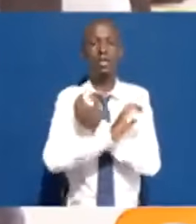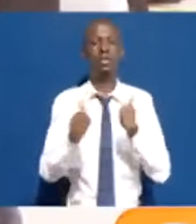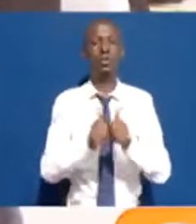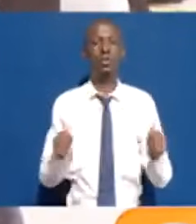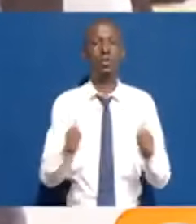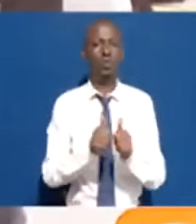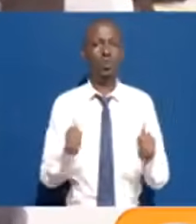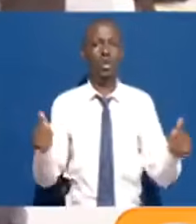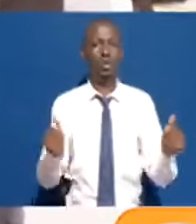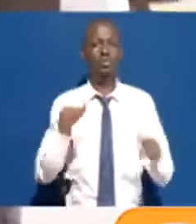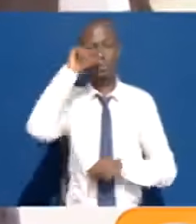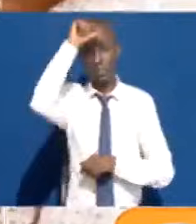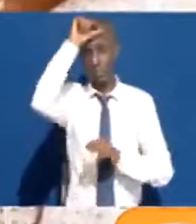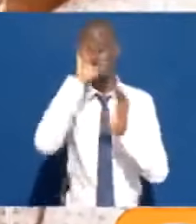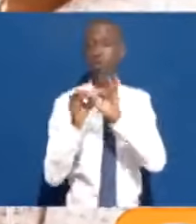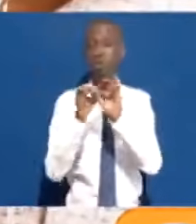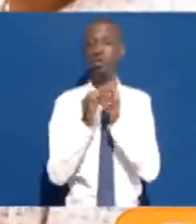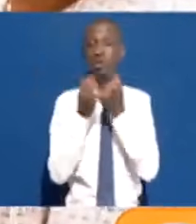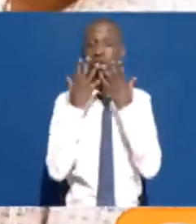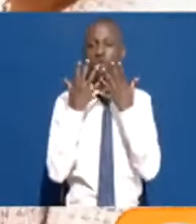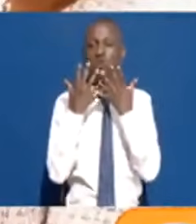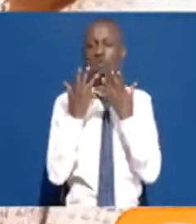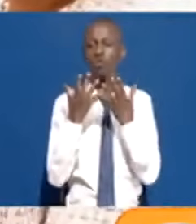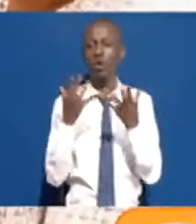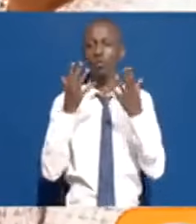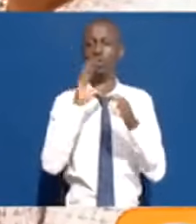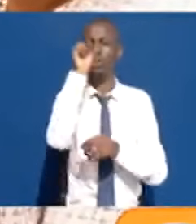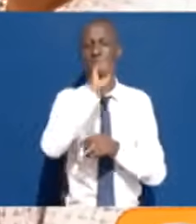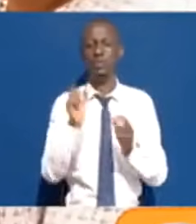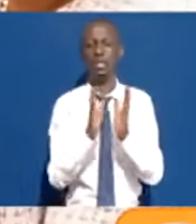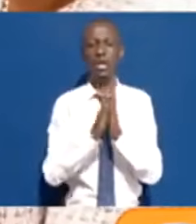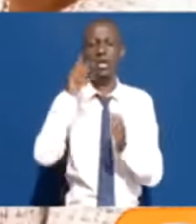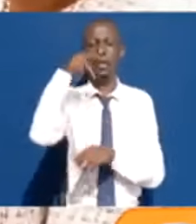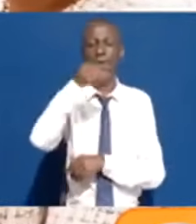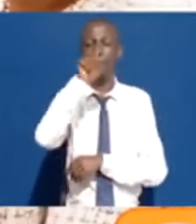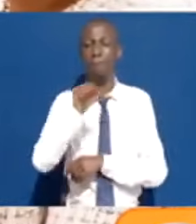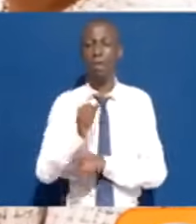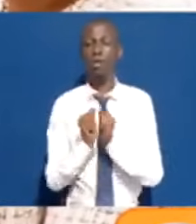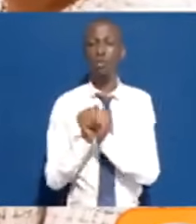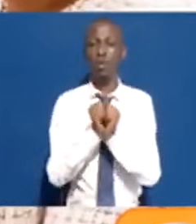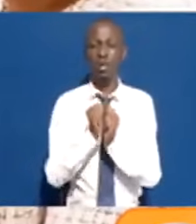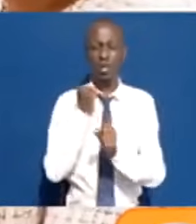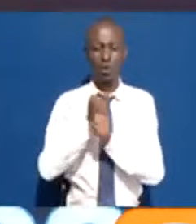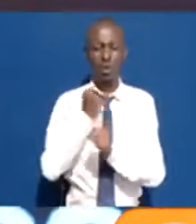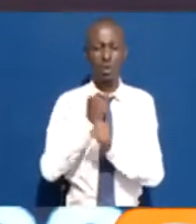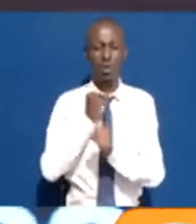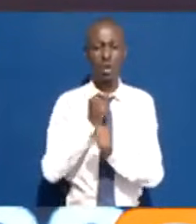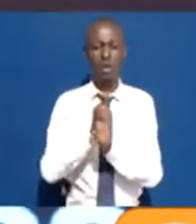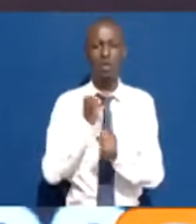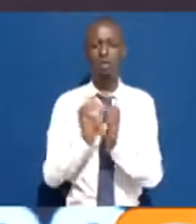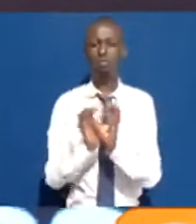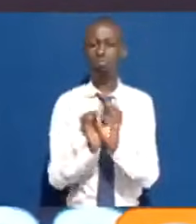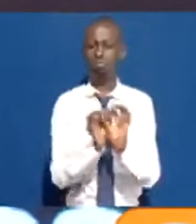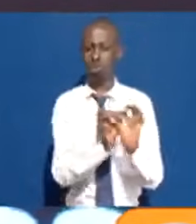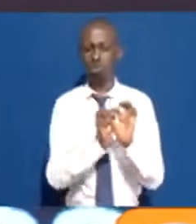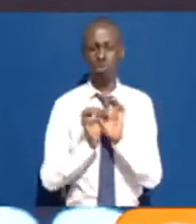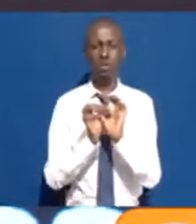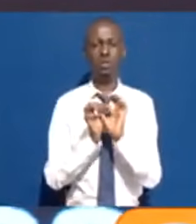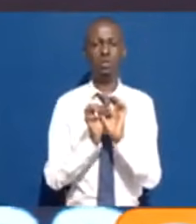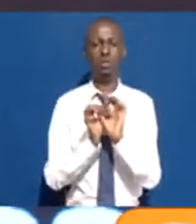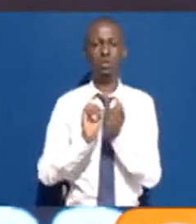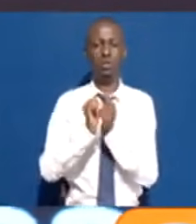in government, the head of state told the cabinet secretaries and their principal secretaries to work together in harmony. Part of changing the way